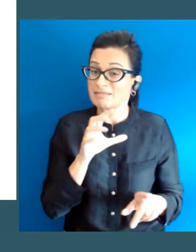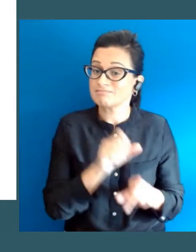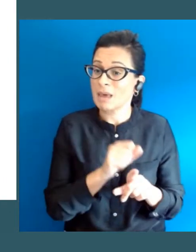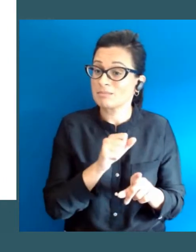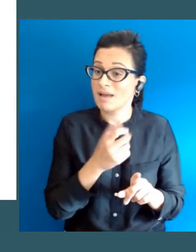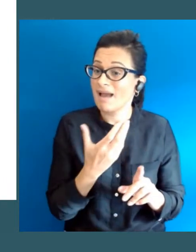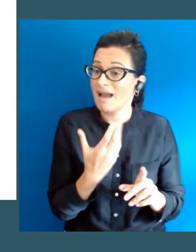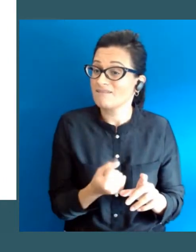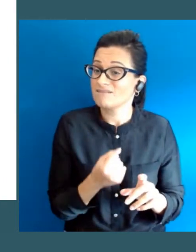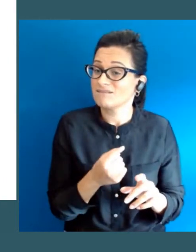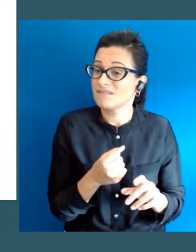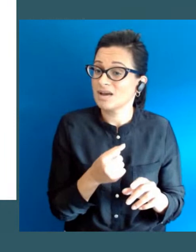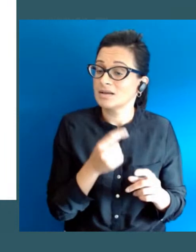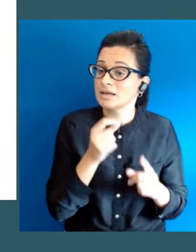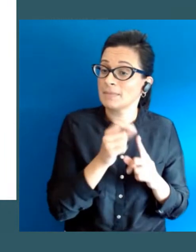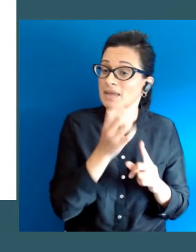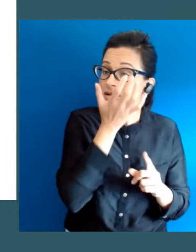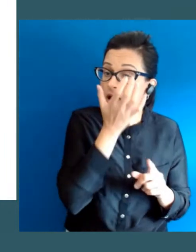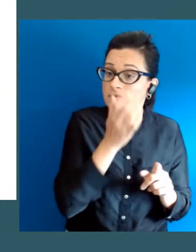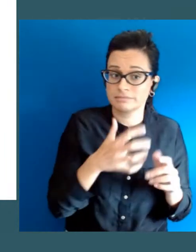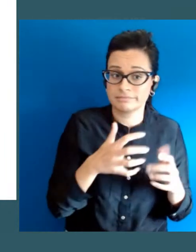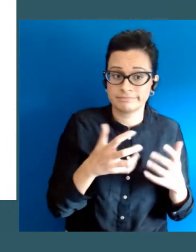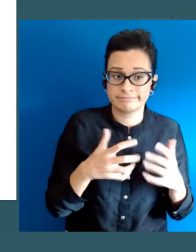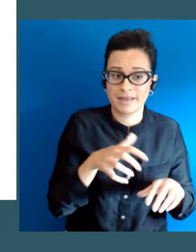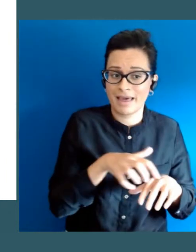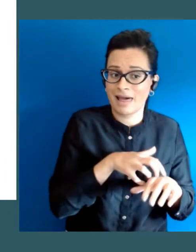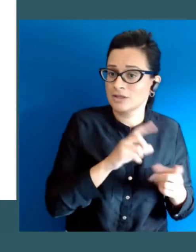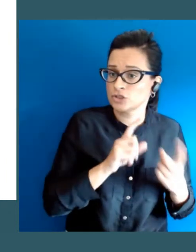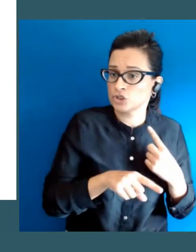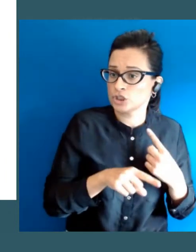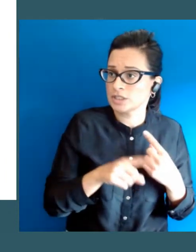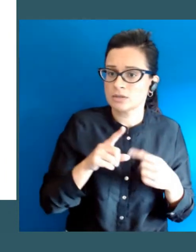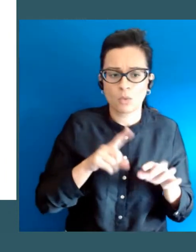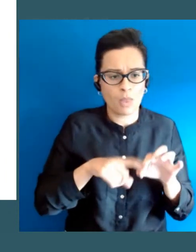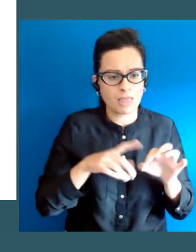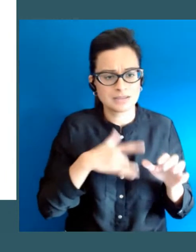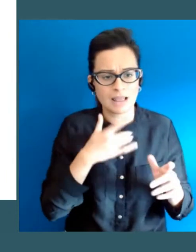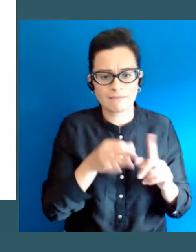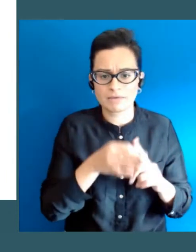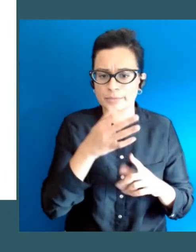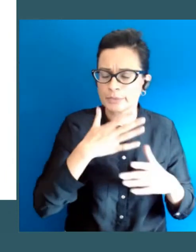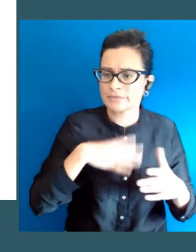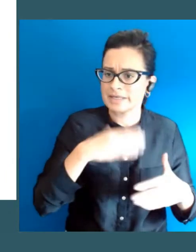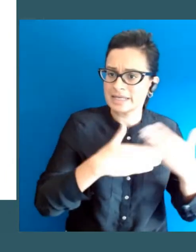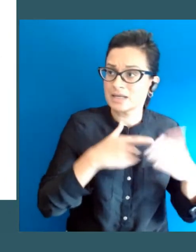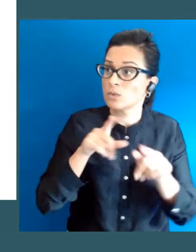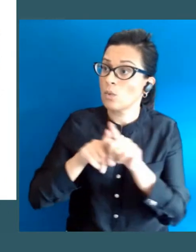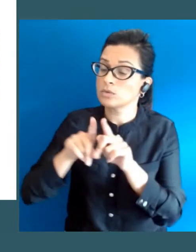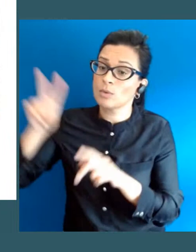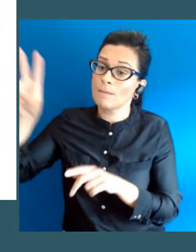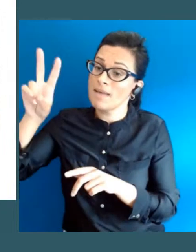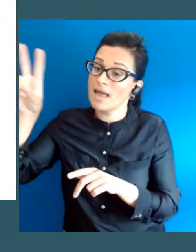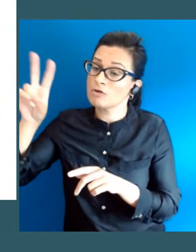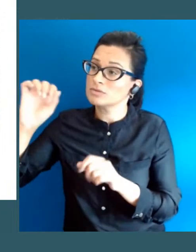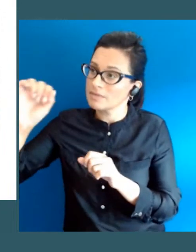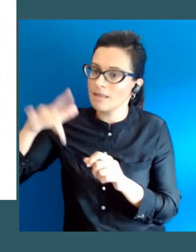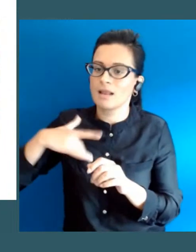of life of the parents who are very anxious and worried about their child. Next slide, please.